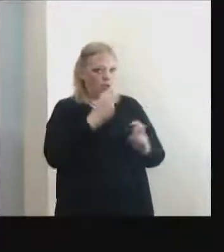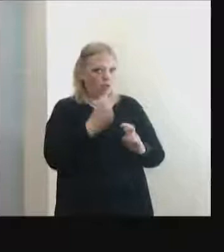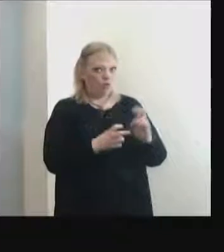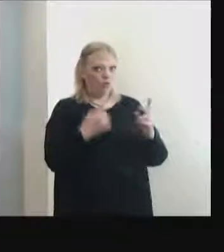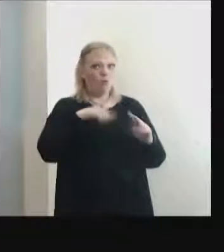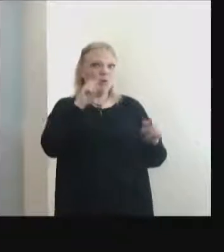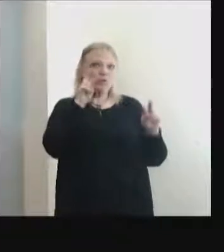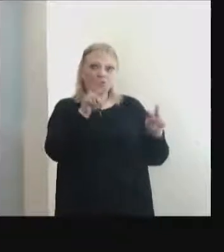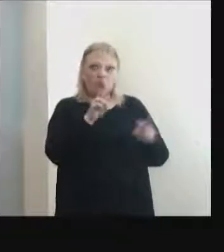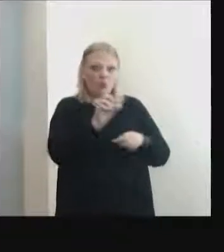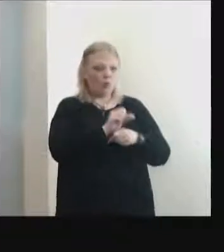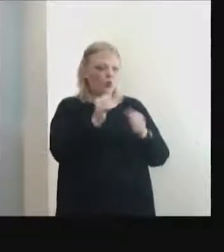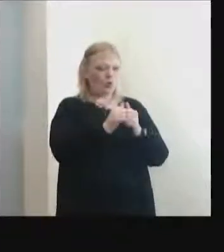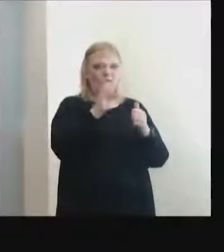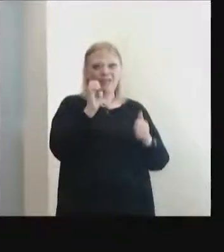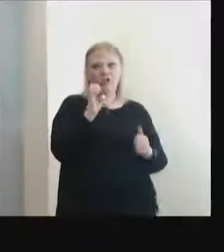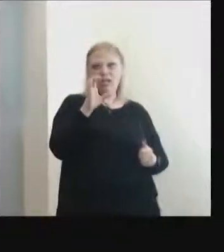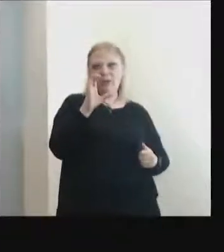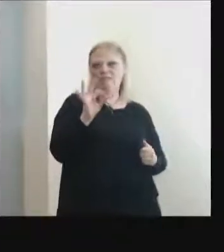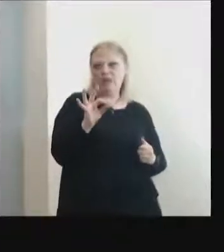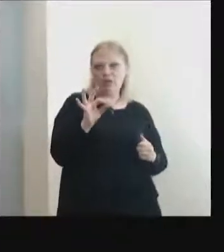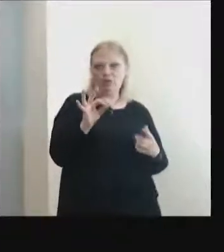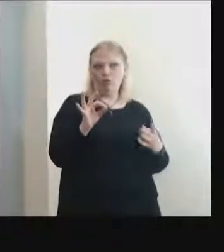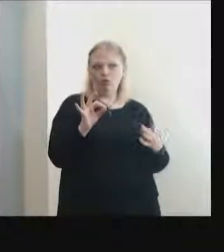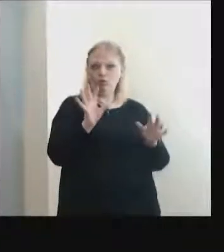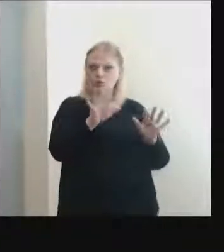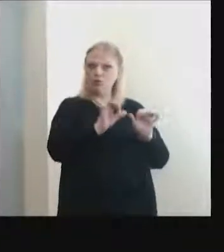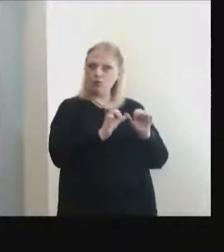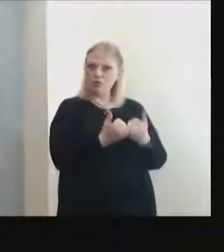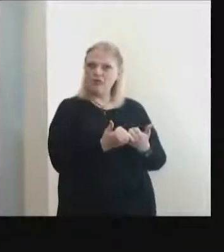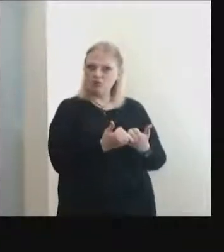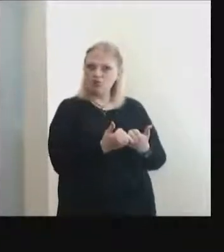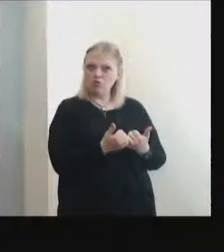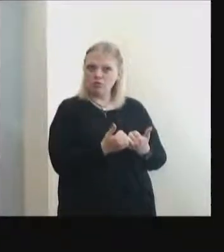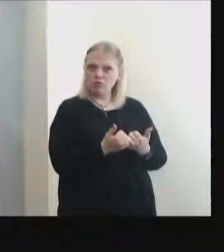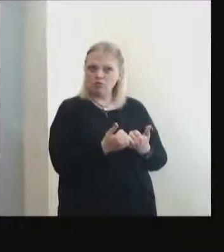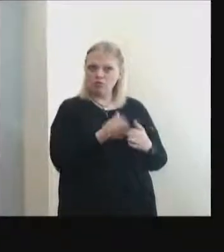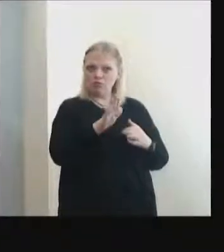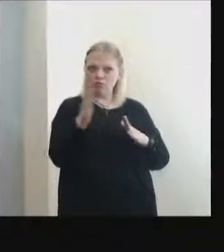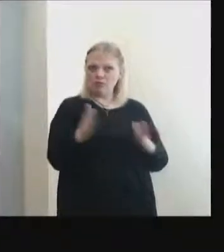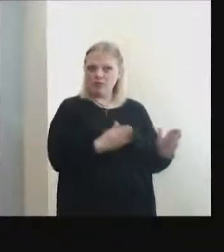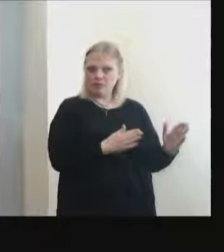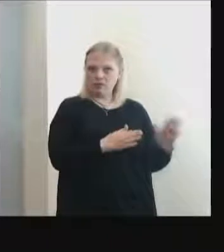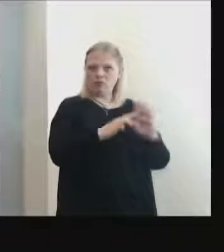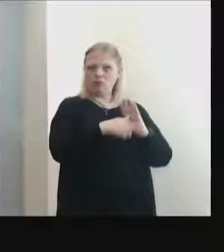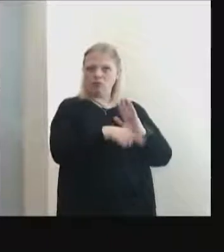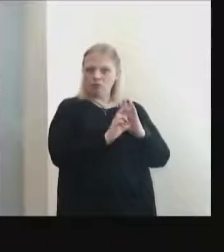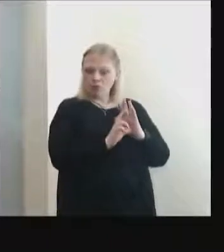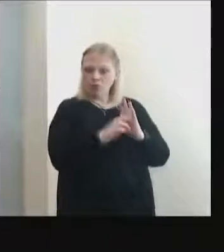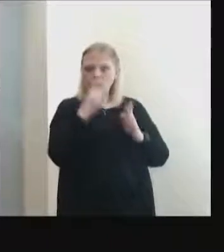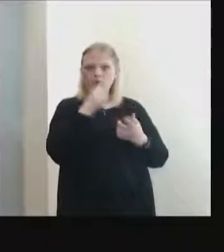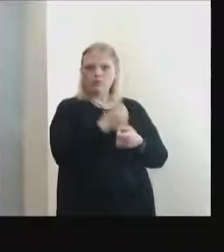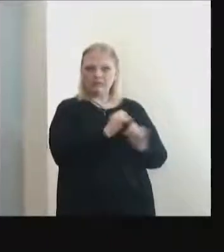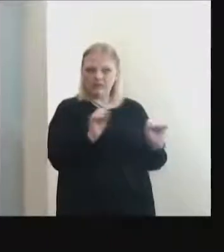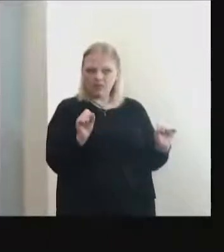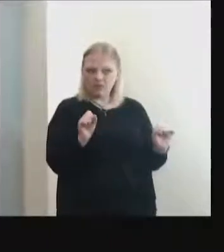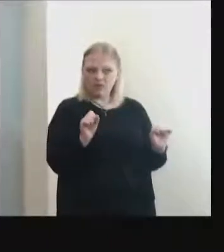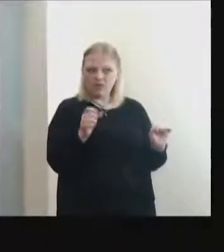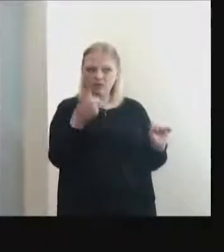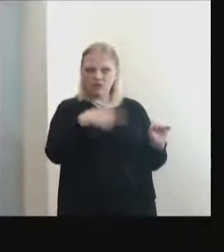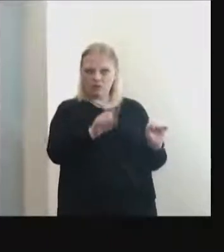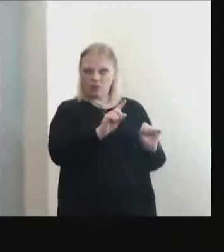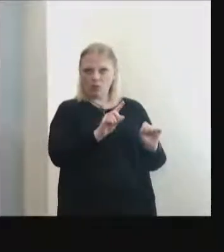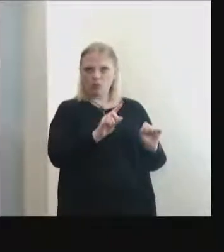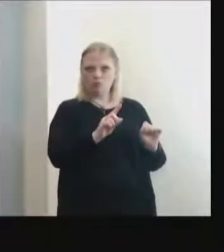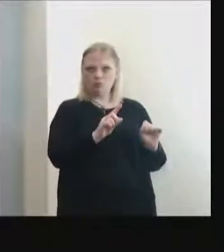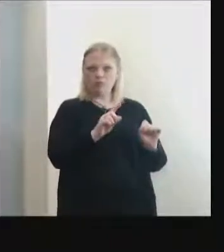look forward to working with the Erie County Fairgrounds Association on their plan and reviewing it for the safety of those who not